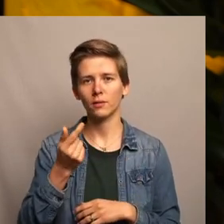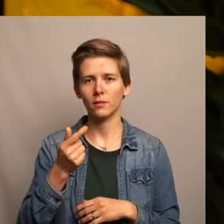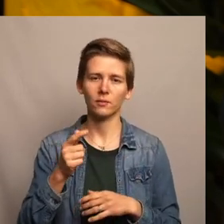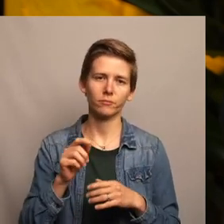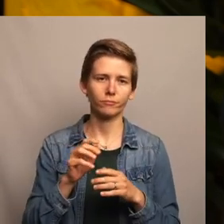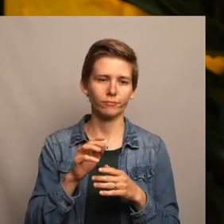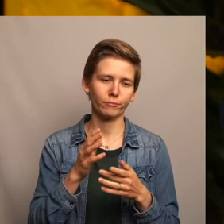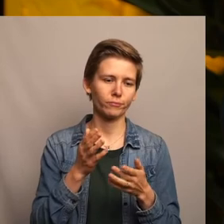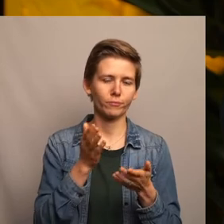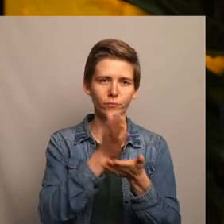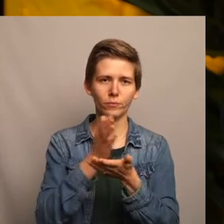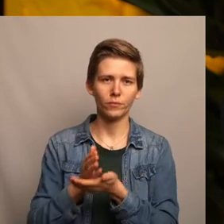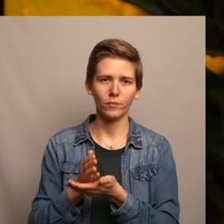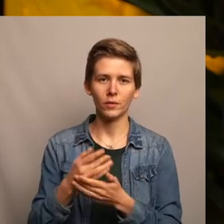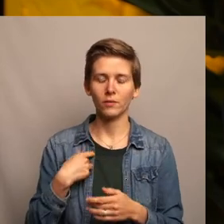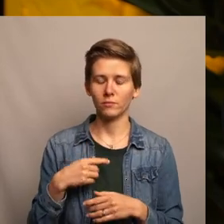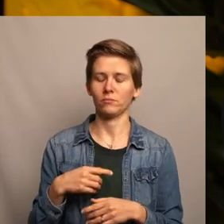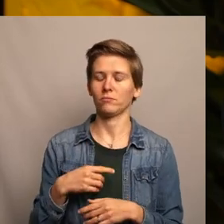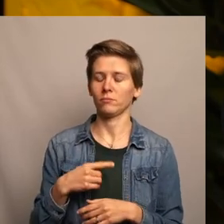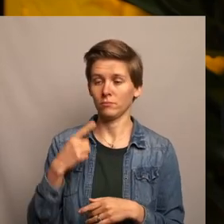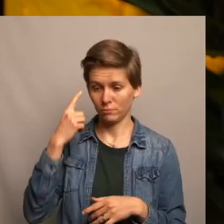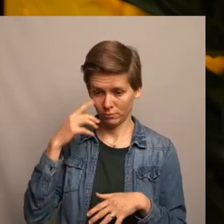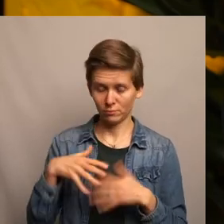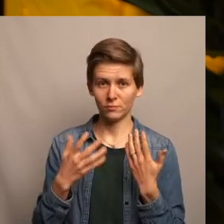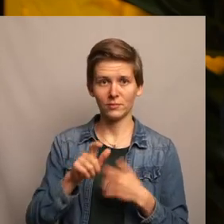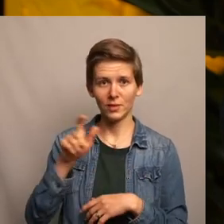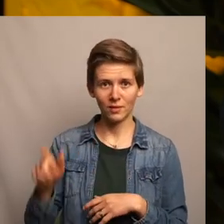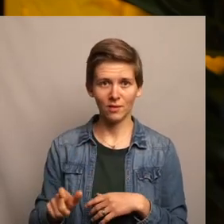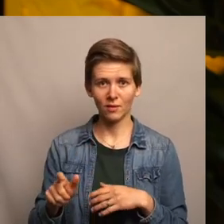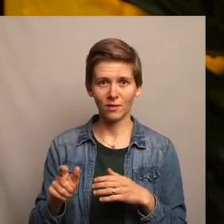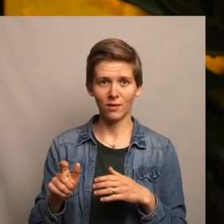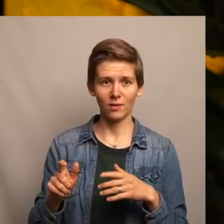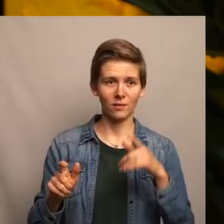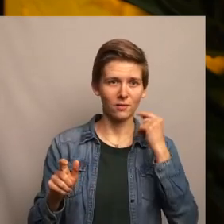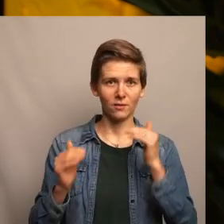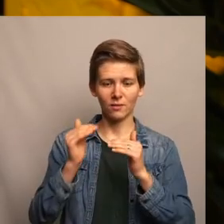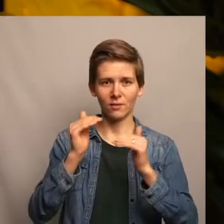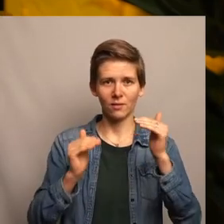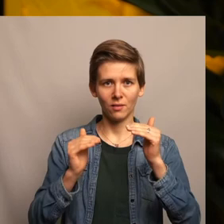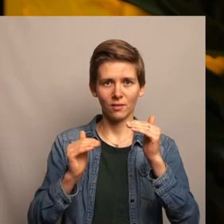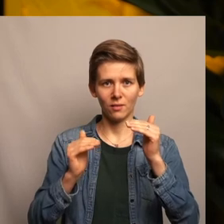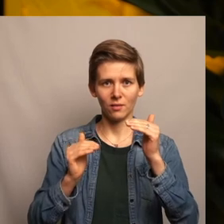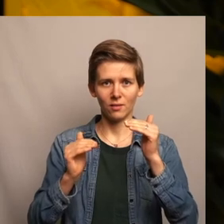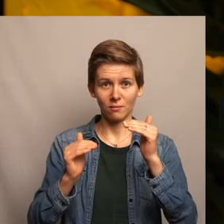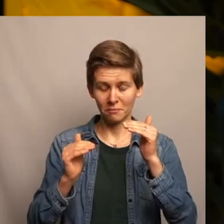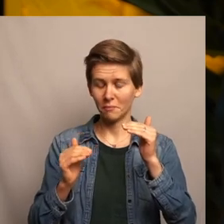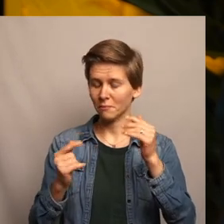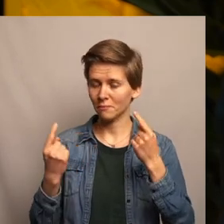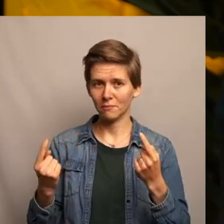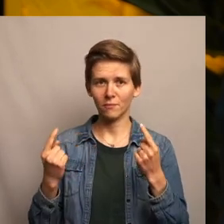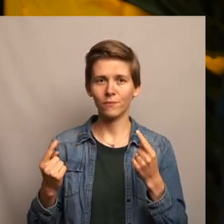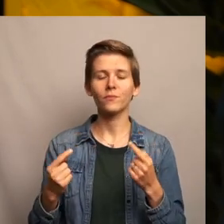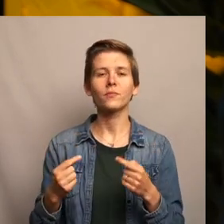Is worse than Hungary, and like I was part of the organizing the protest when the Hungarian